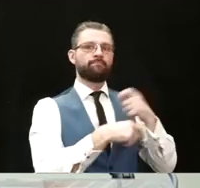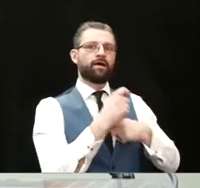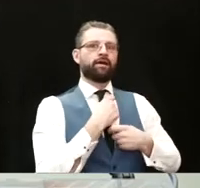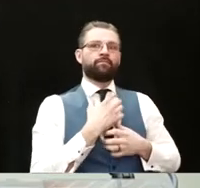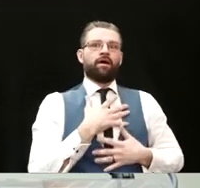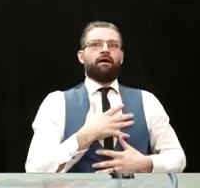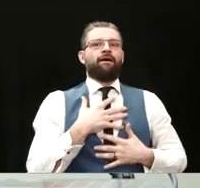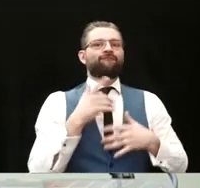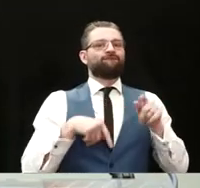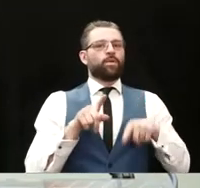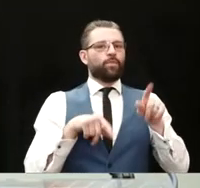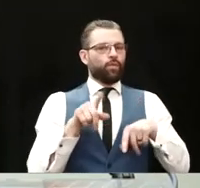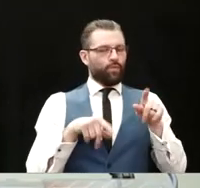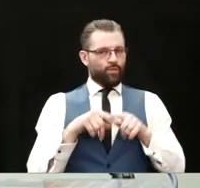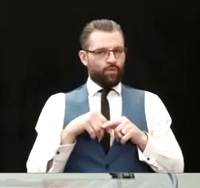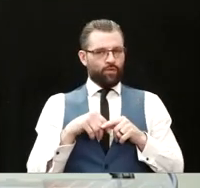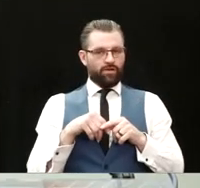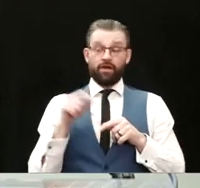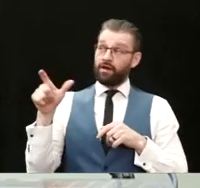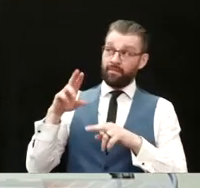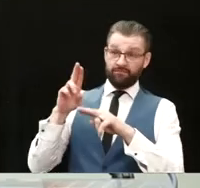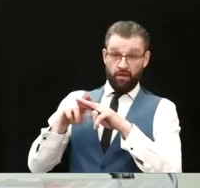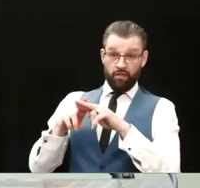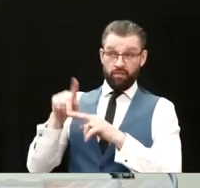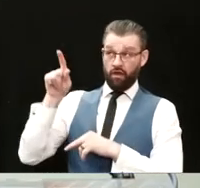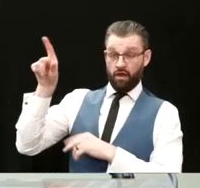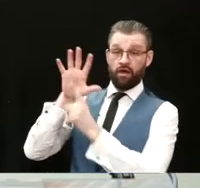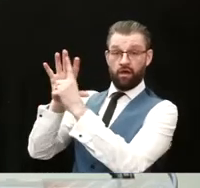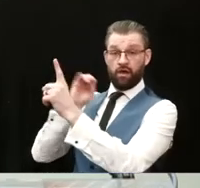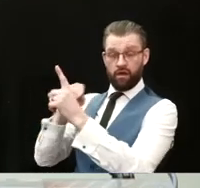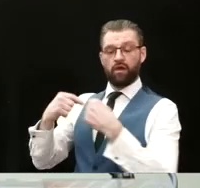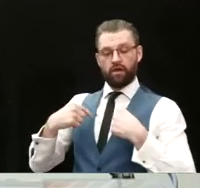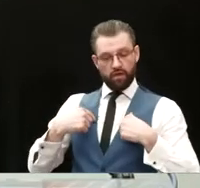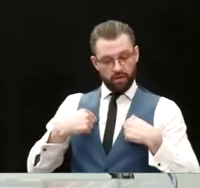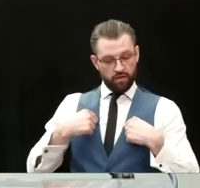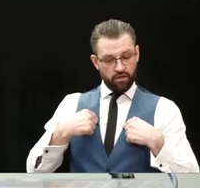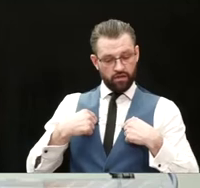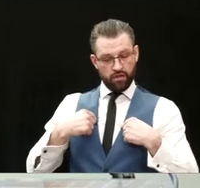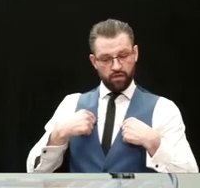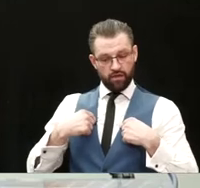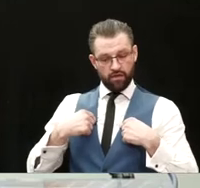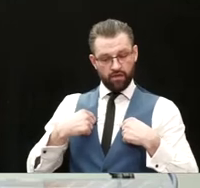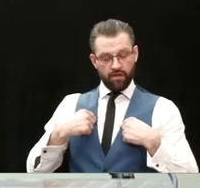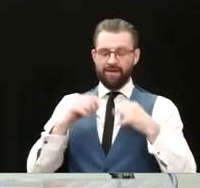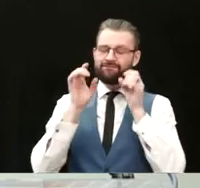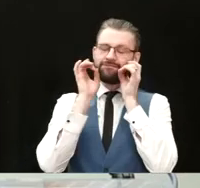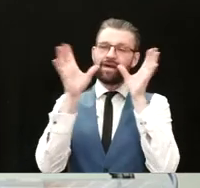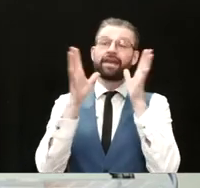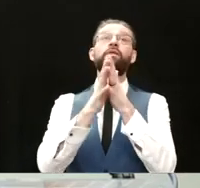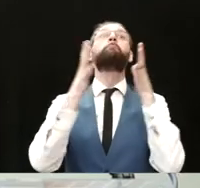for football. I followed in my father's footsteps, becoming a fan of Rwanda's biggest football